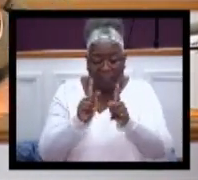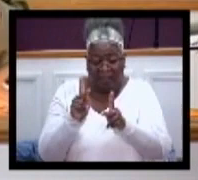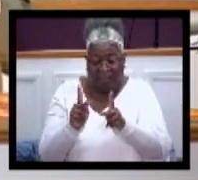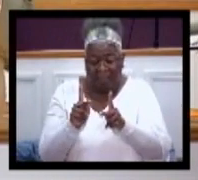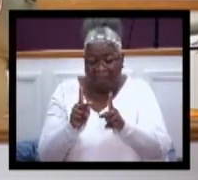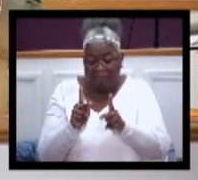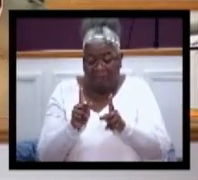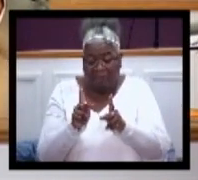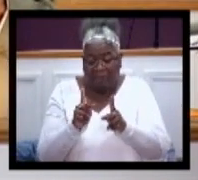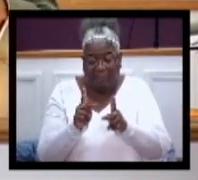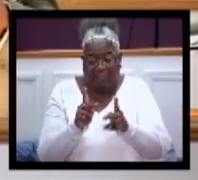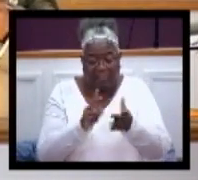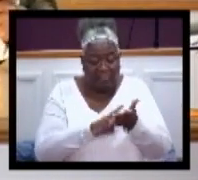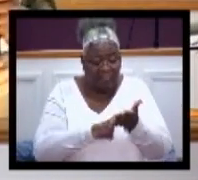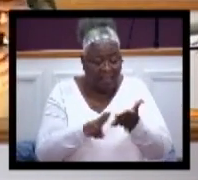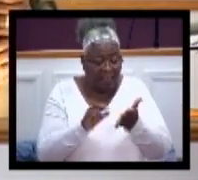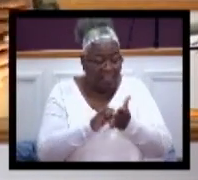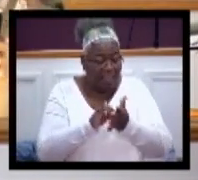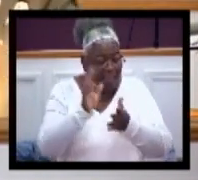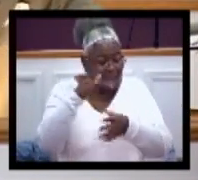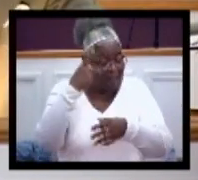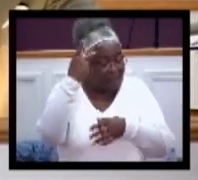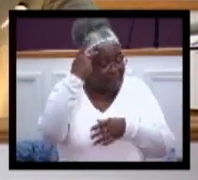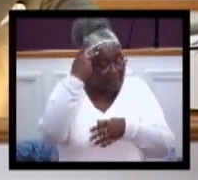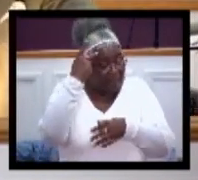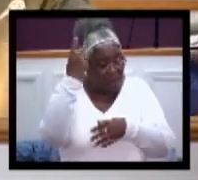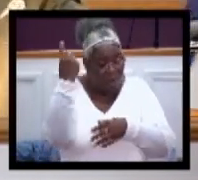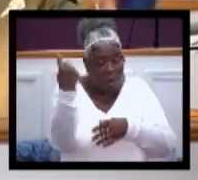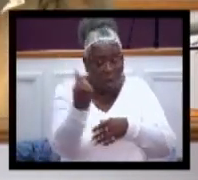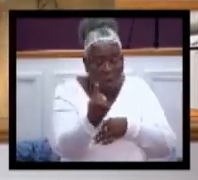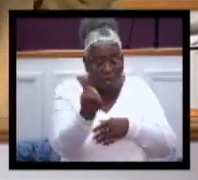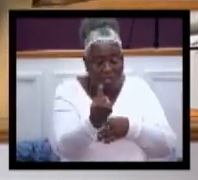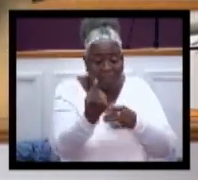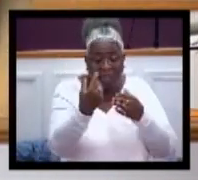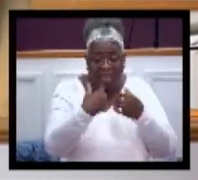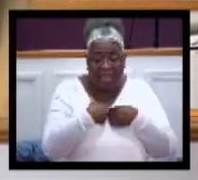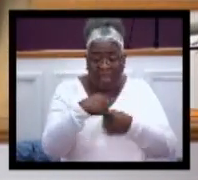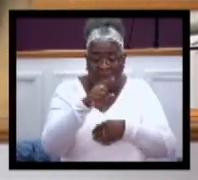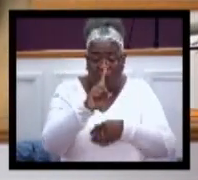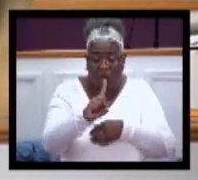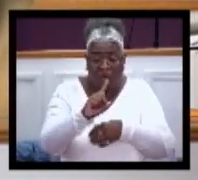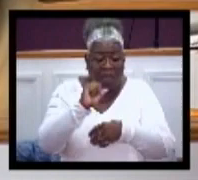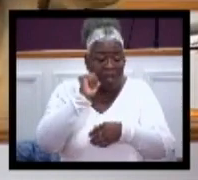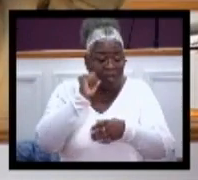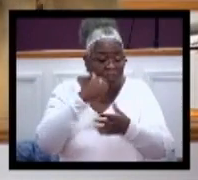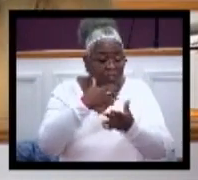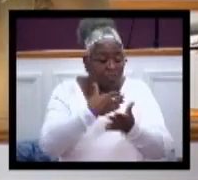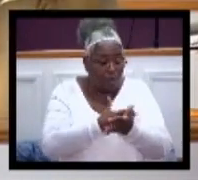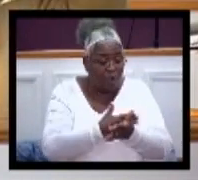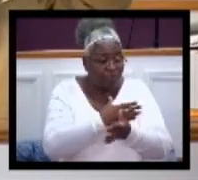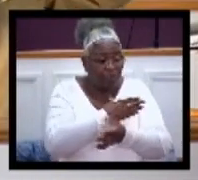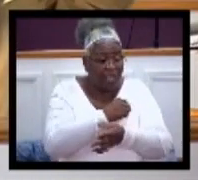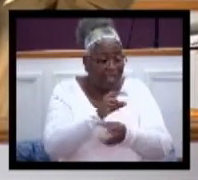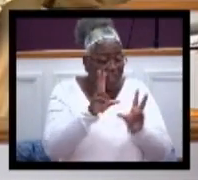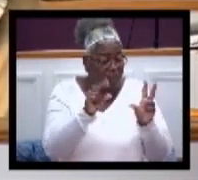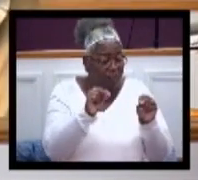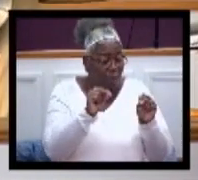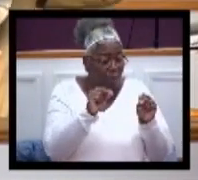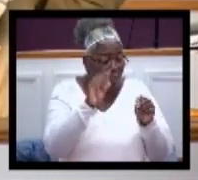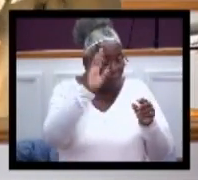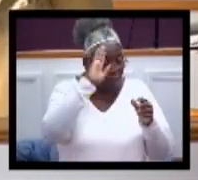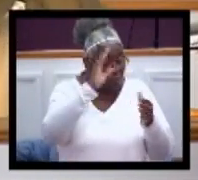on to say that Pharaoh only had one daughter and no